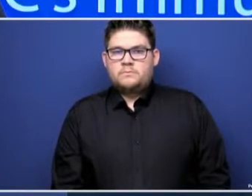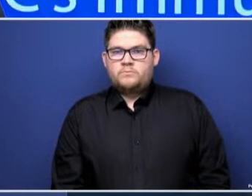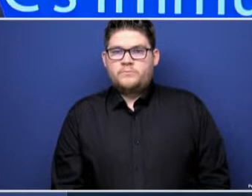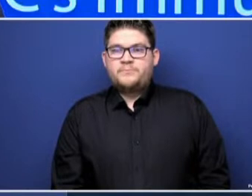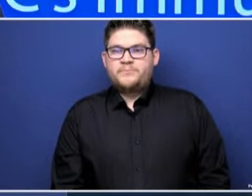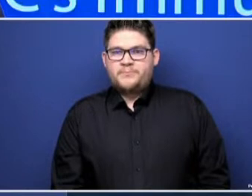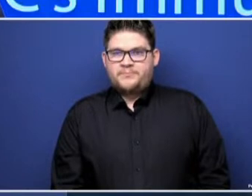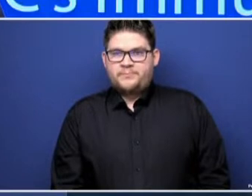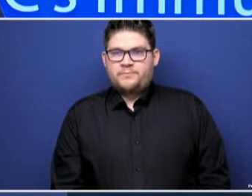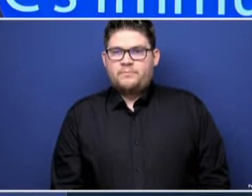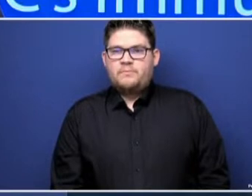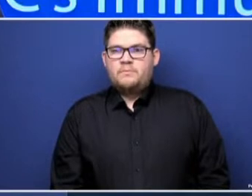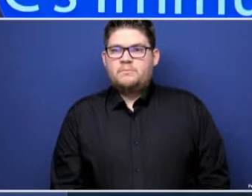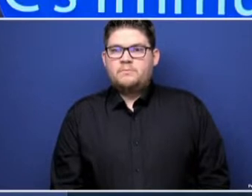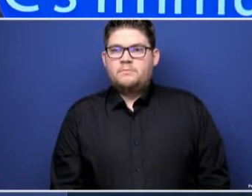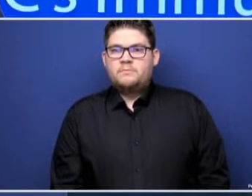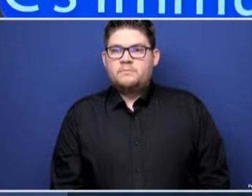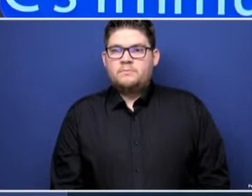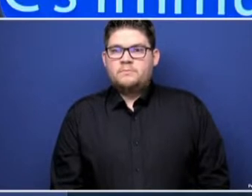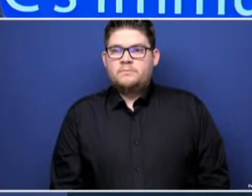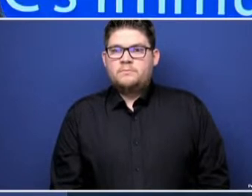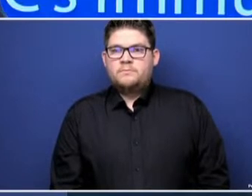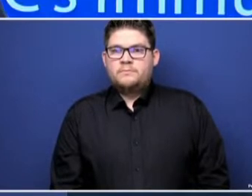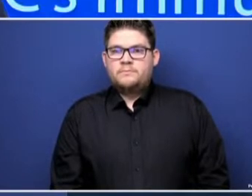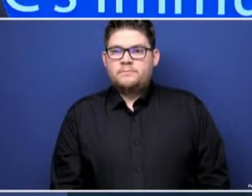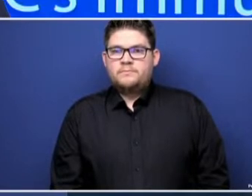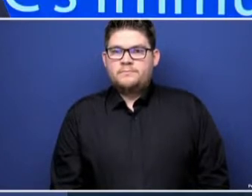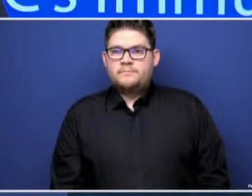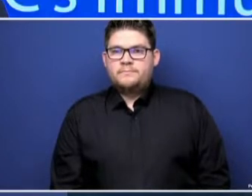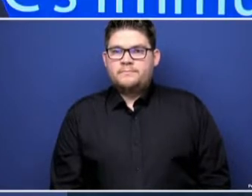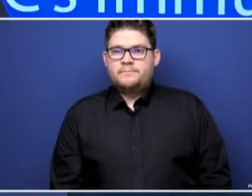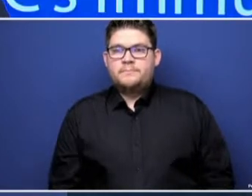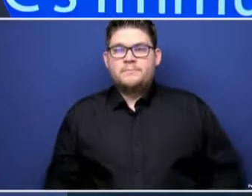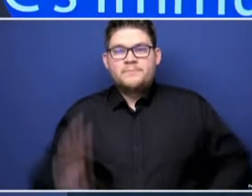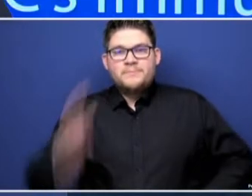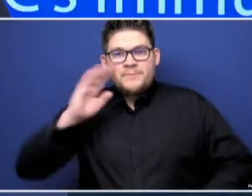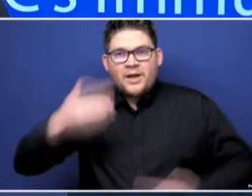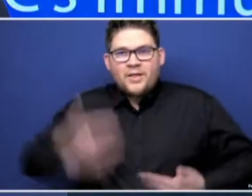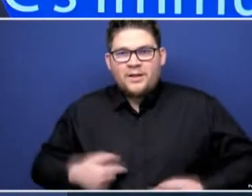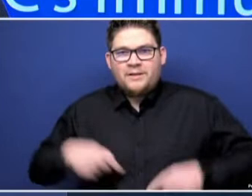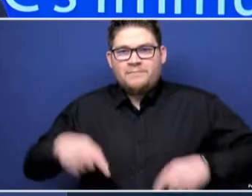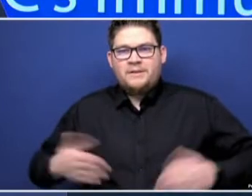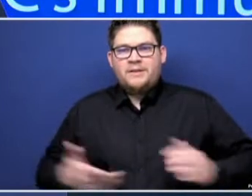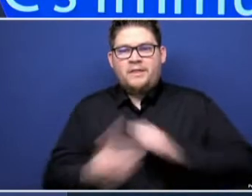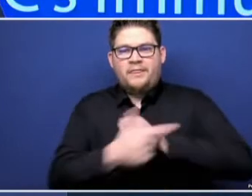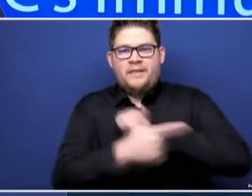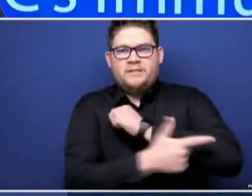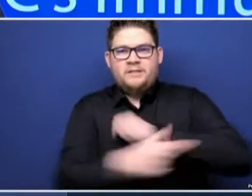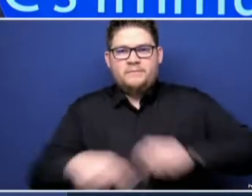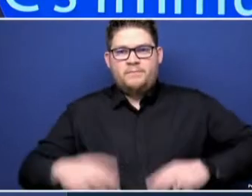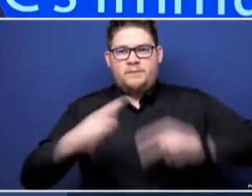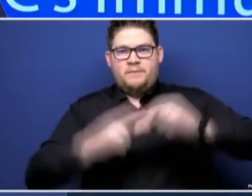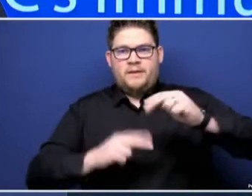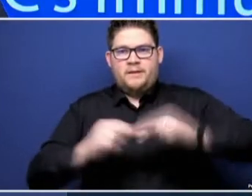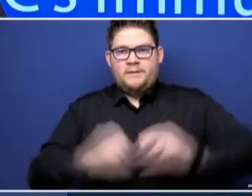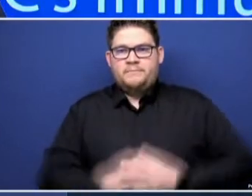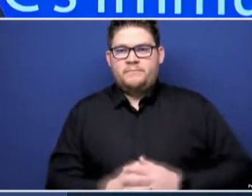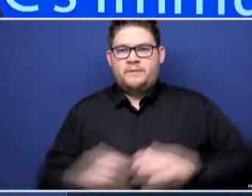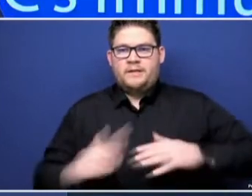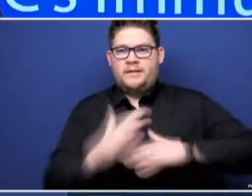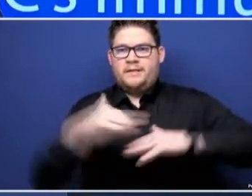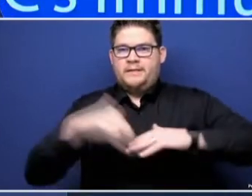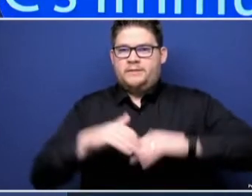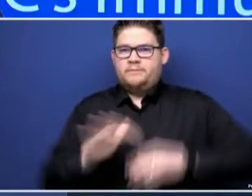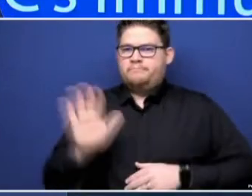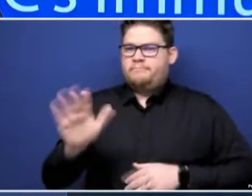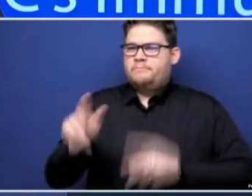starting, of course, with the 90-year-olds, which are now done, into the 80s, and now we're registering 70-year-olds, and by the